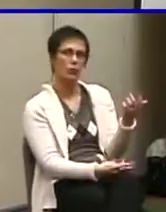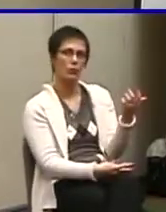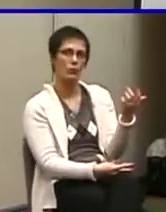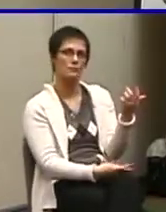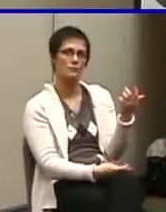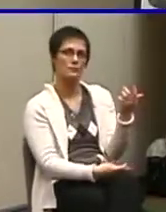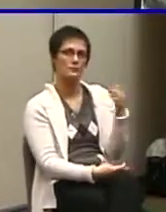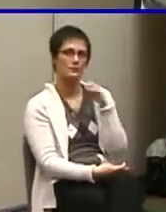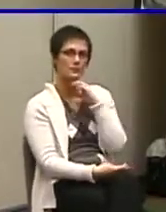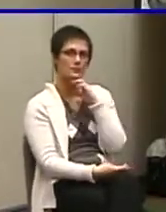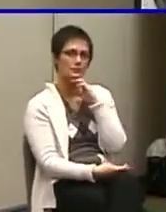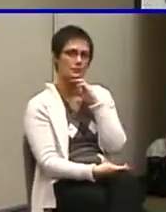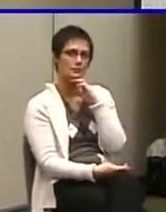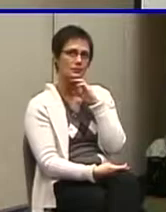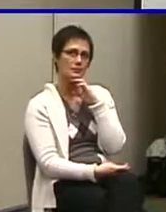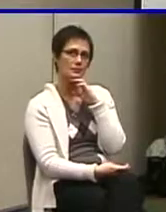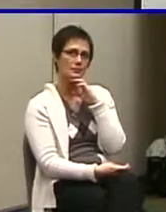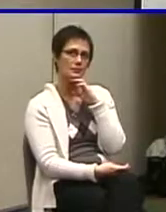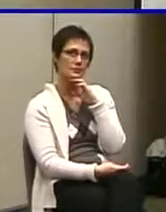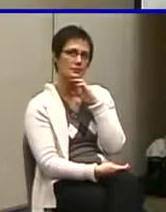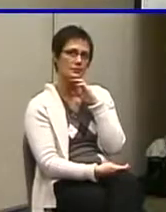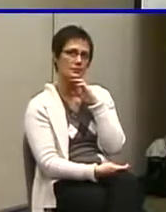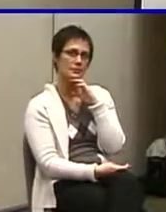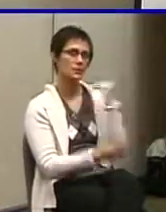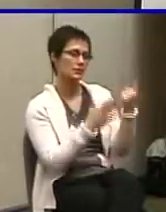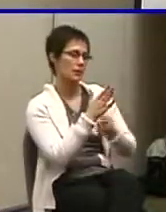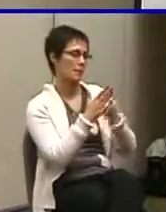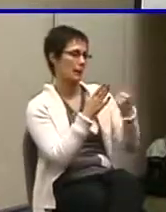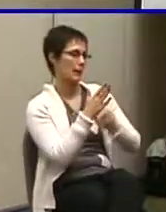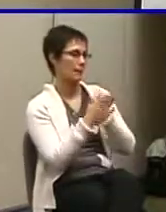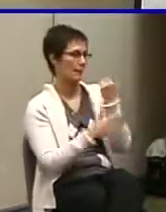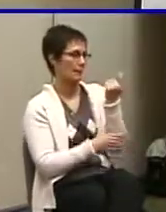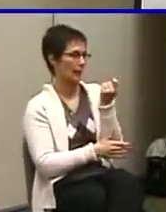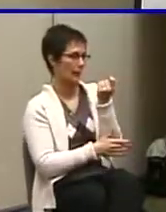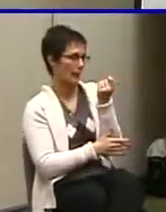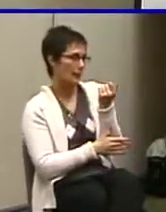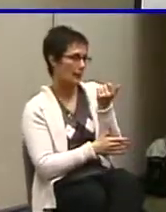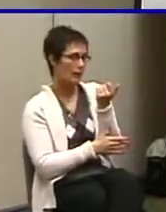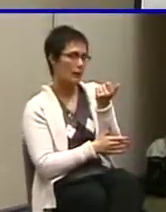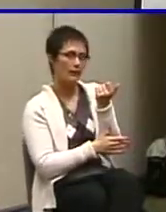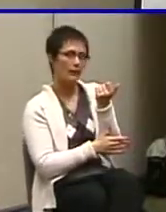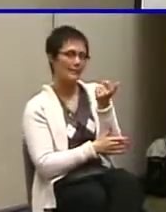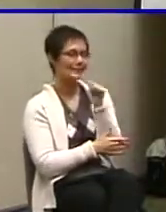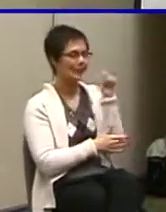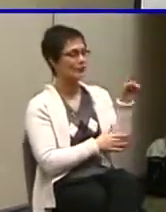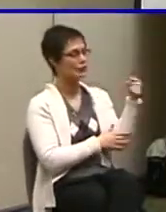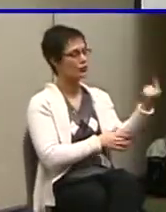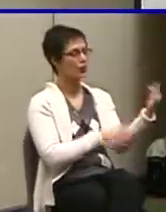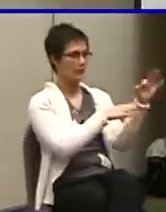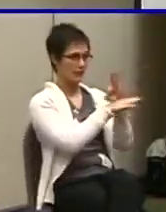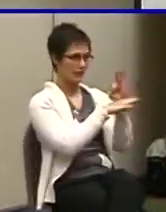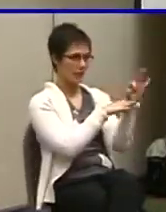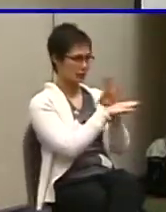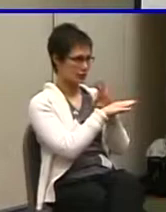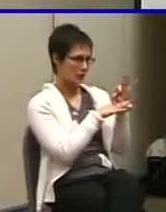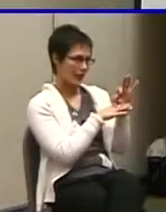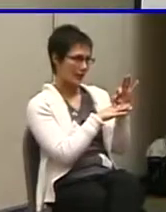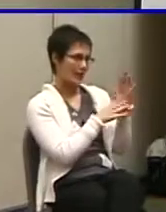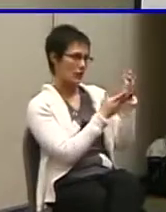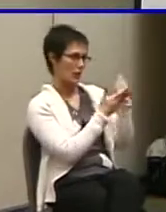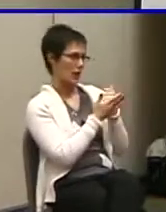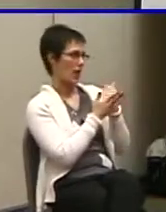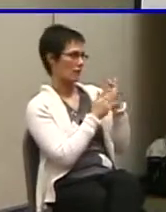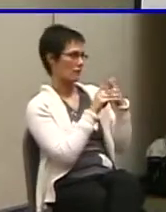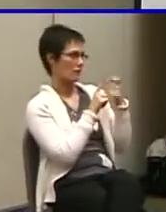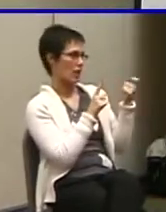further engagement of that behavior. So sometimes it's a little, you know, there's other things besides just the function that you gain from it that